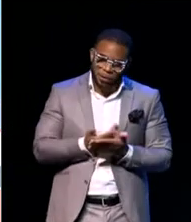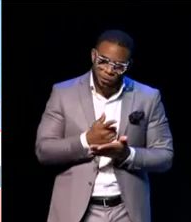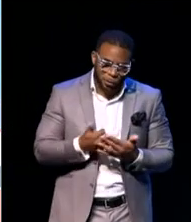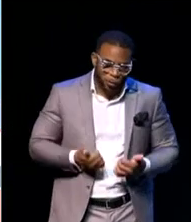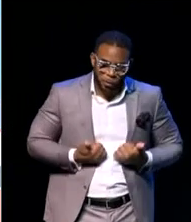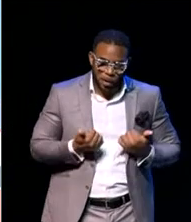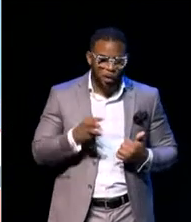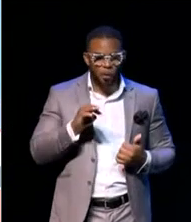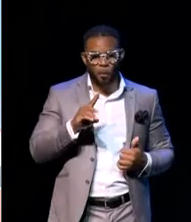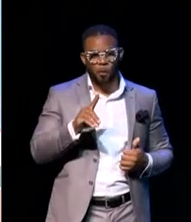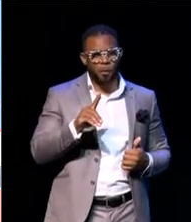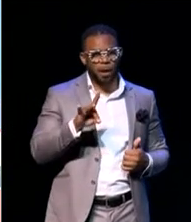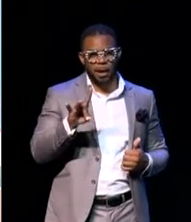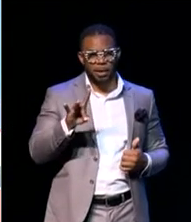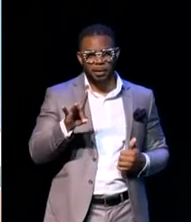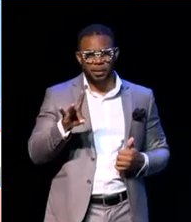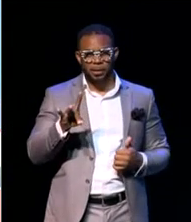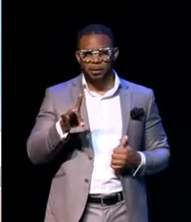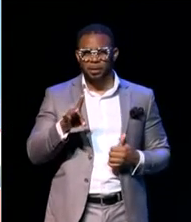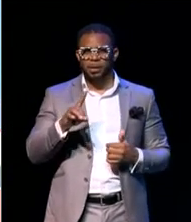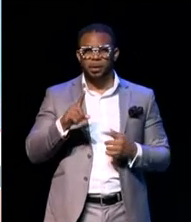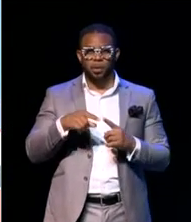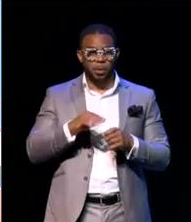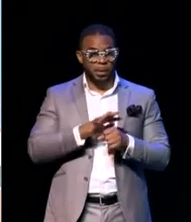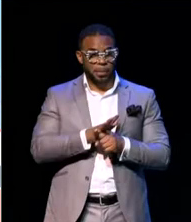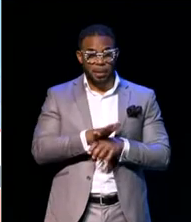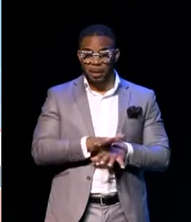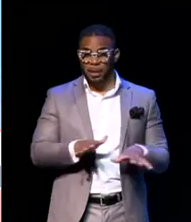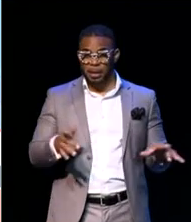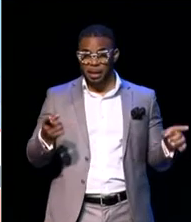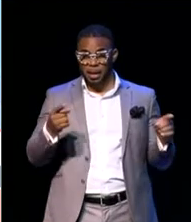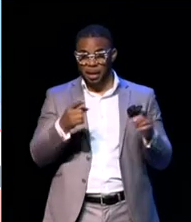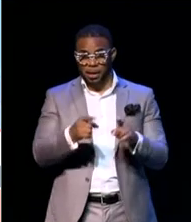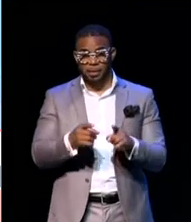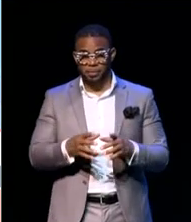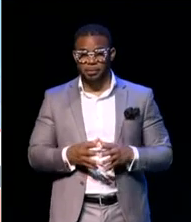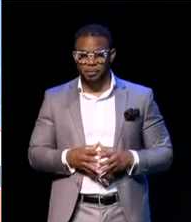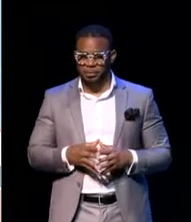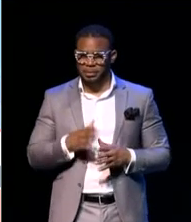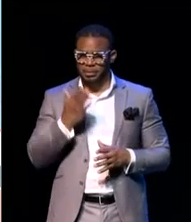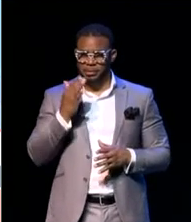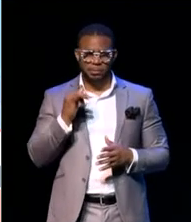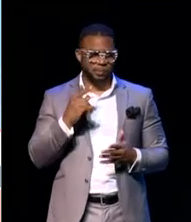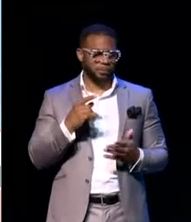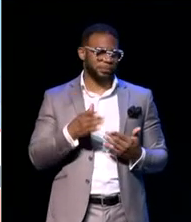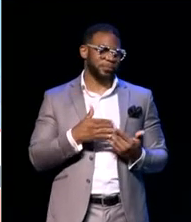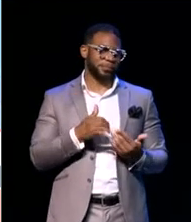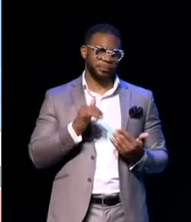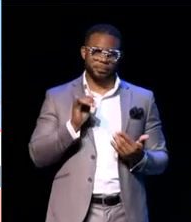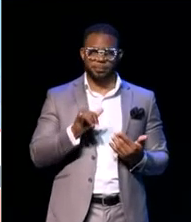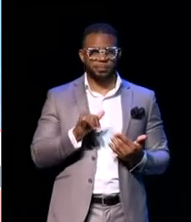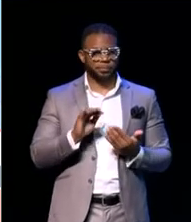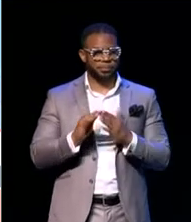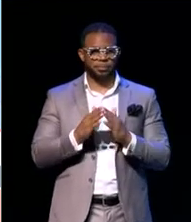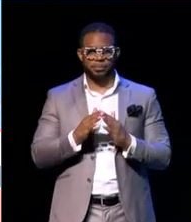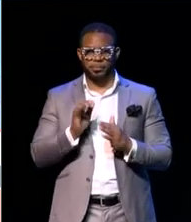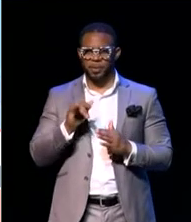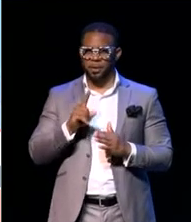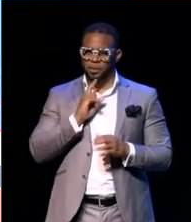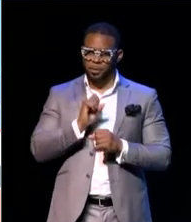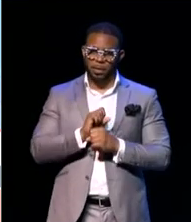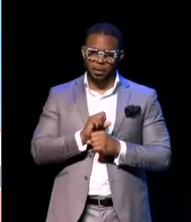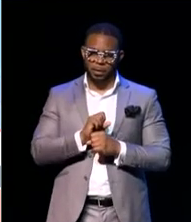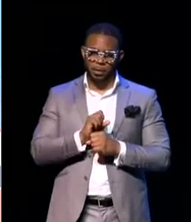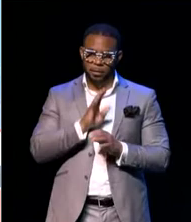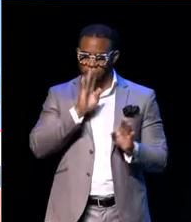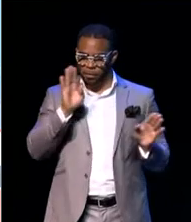the residents of Ward 8, and when the pandemic occurred, it seemed as though this was the community that was really going